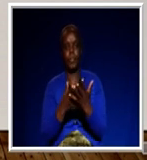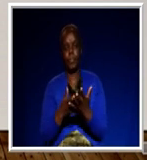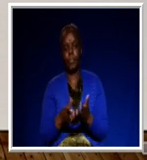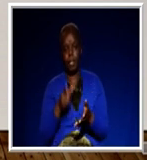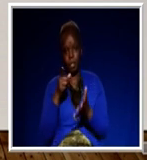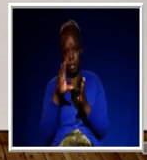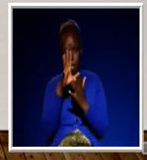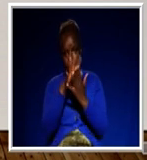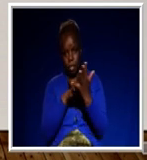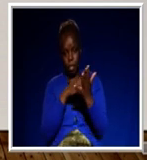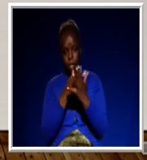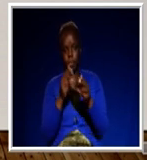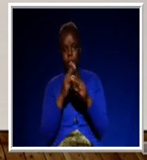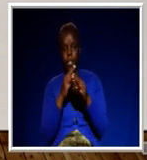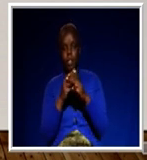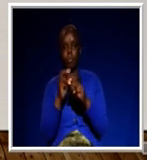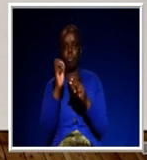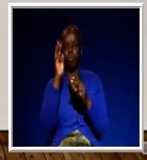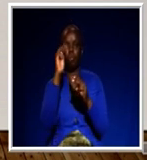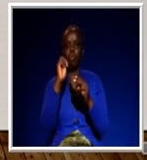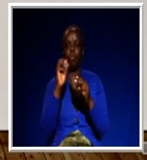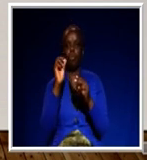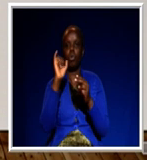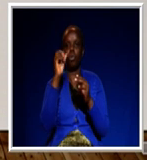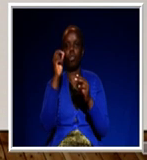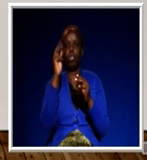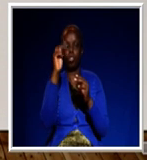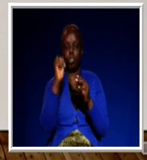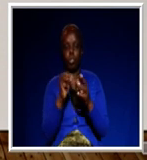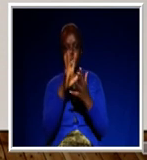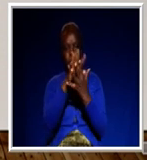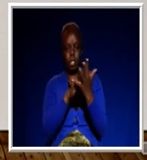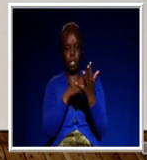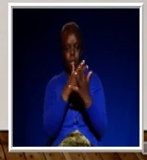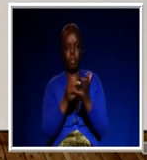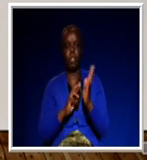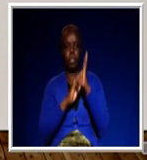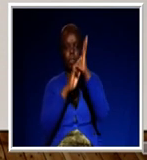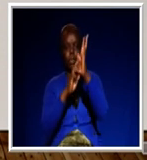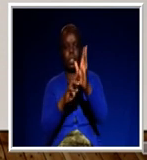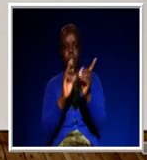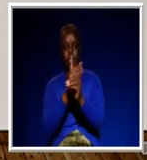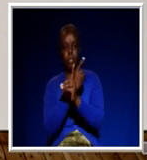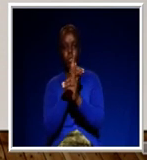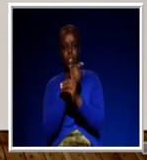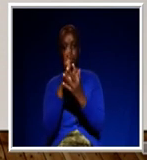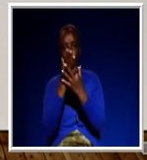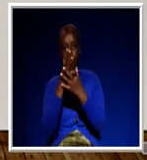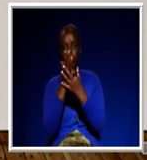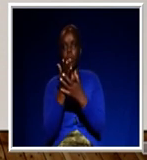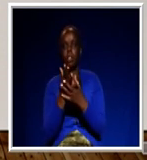these graphs are called motion graphs. They represent the variation